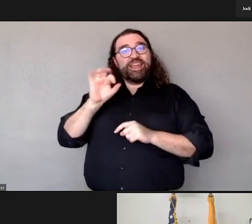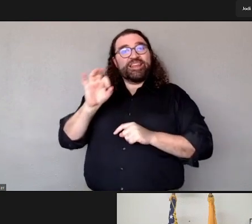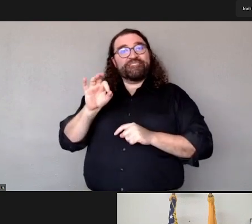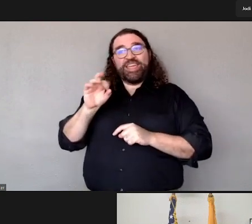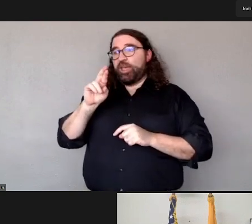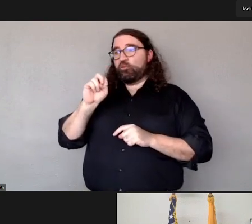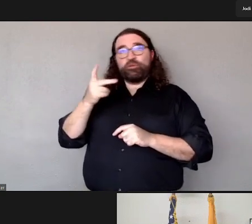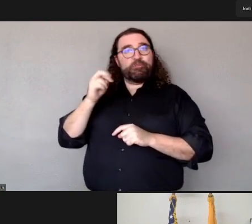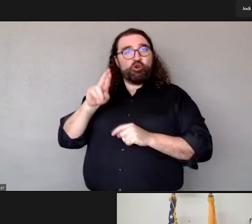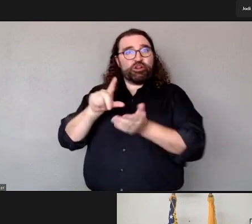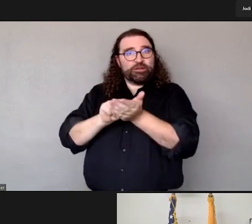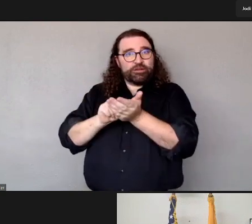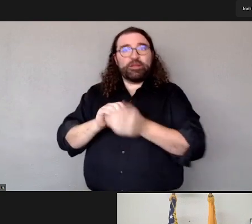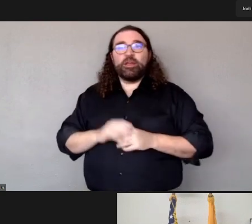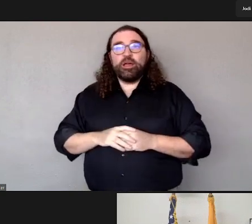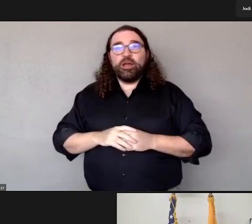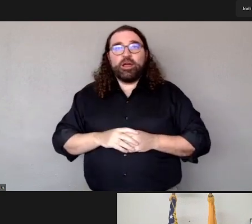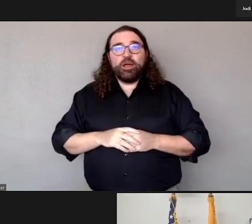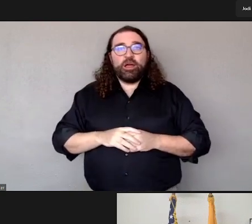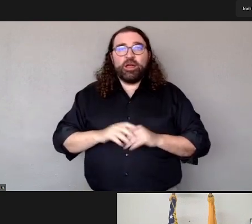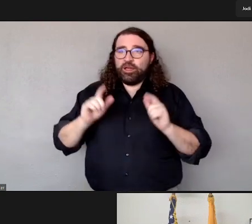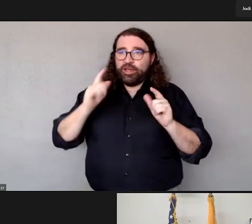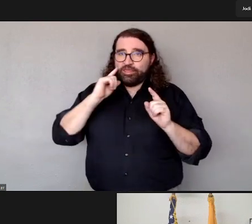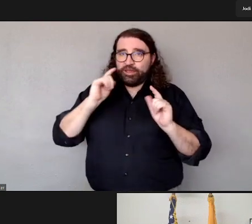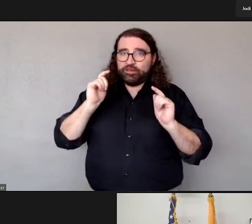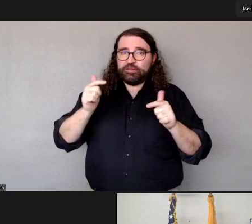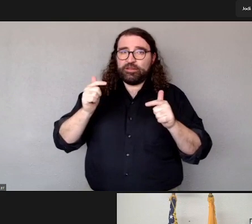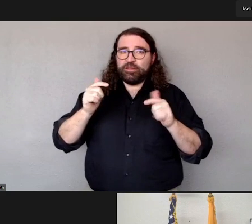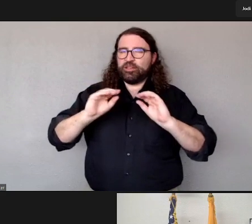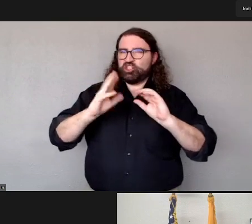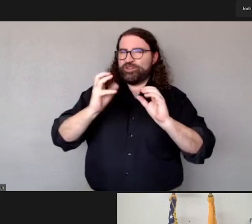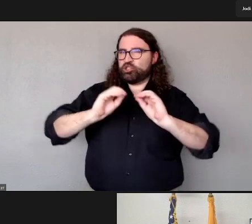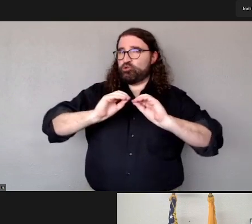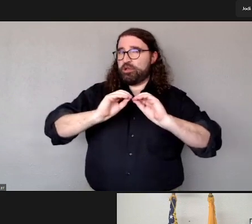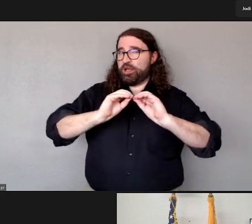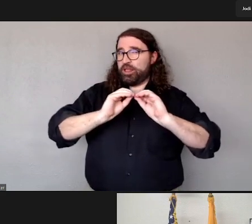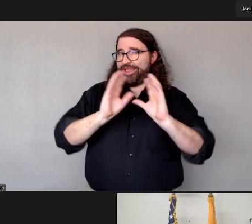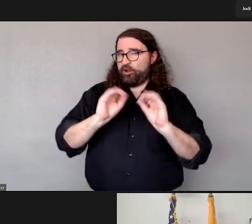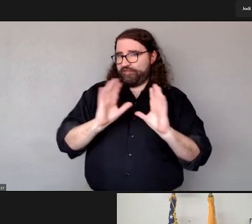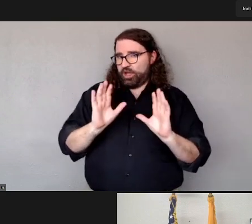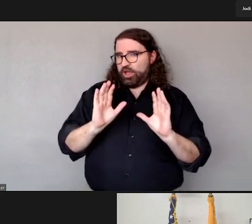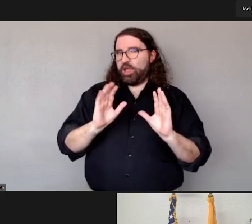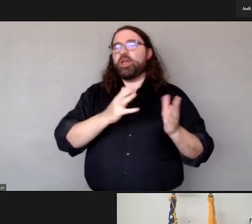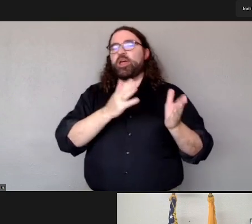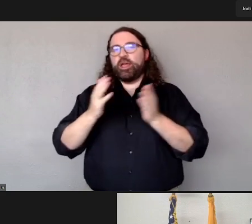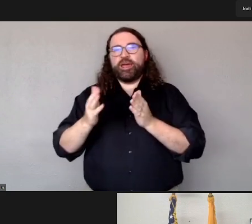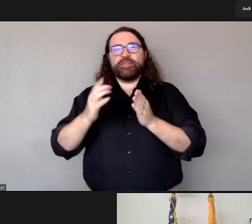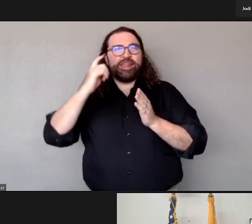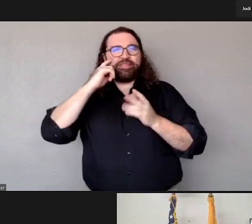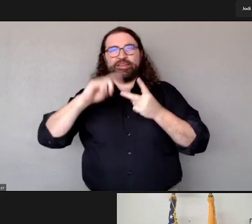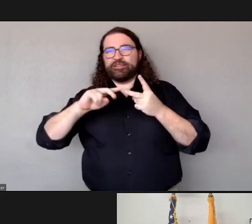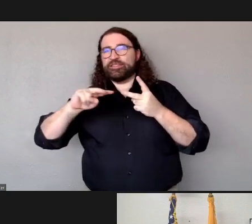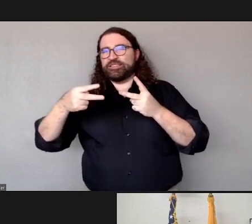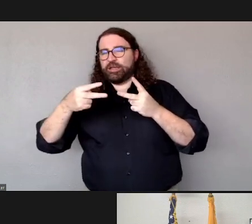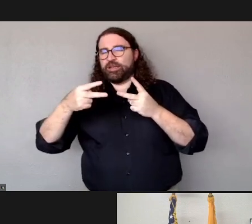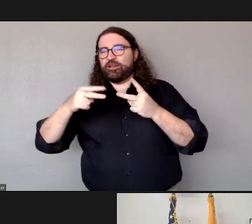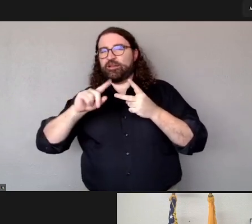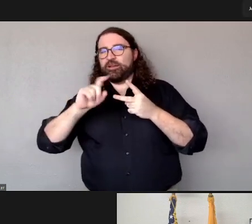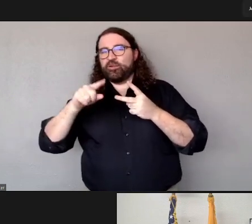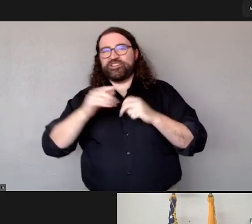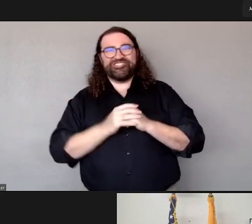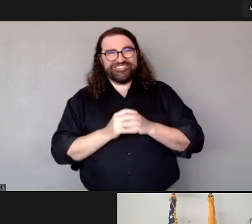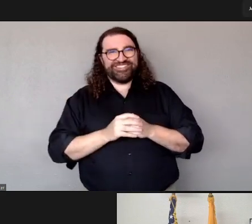Julia should be able to ask your question. She has a clarifying question, and then I think she has another question.